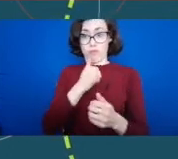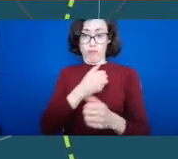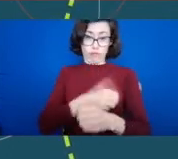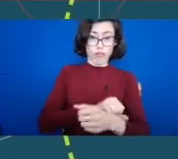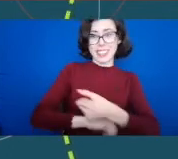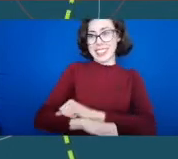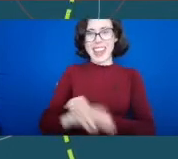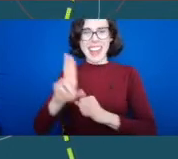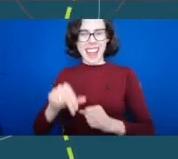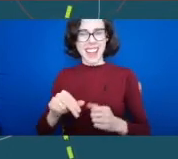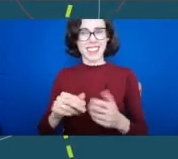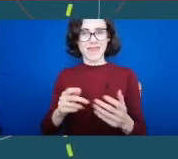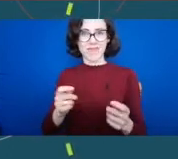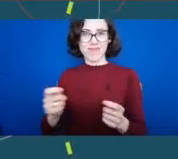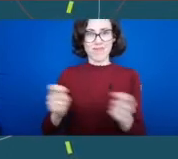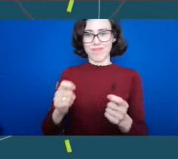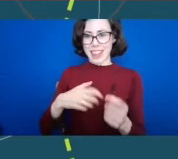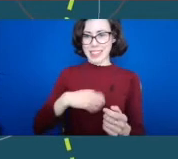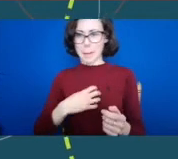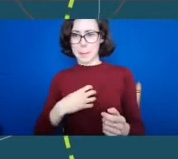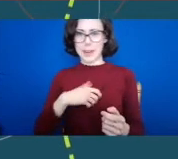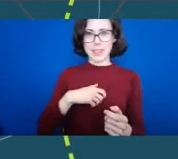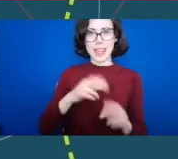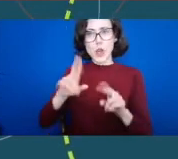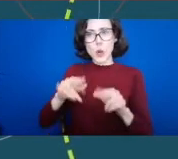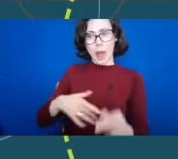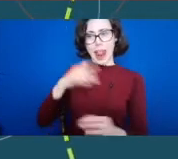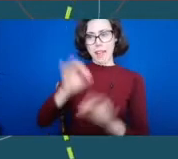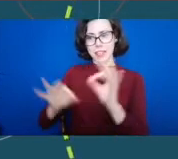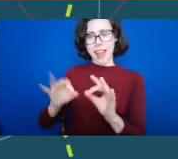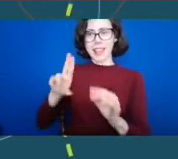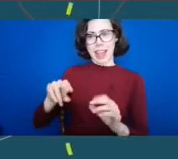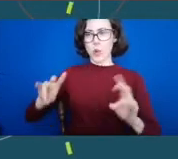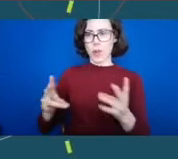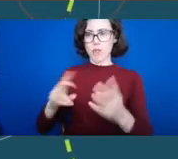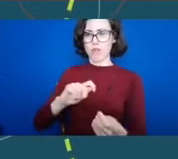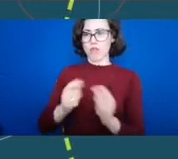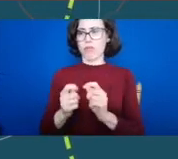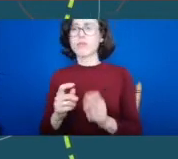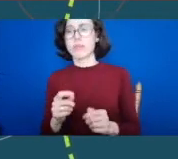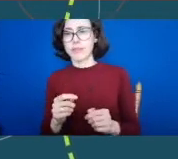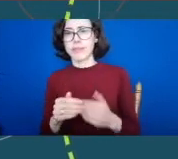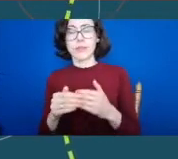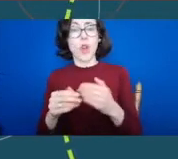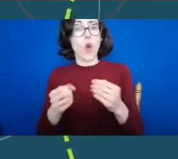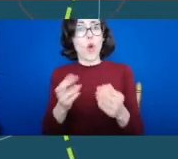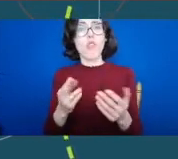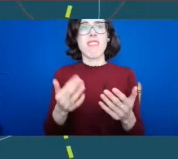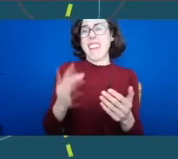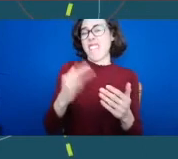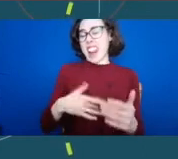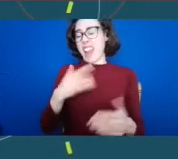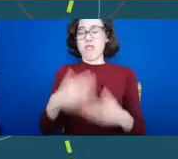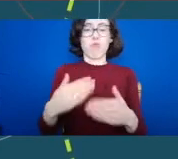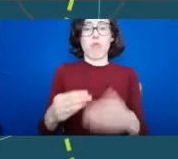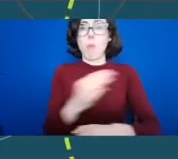adapt to a new lifestyle that they may have. They're able to sort of roll with the punches. If there are issues in